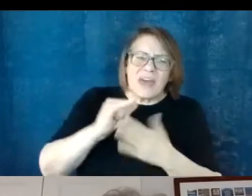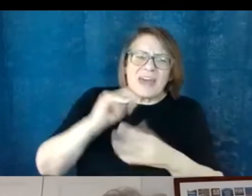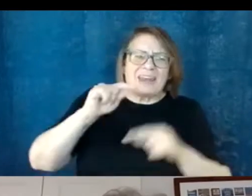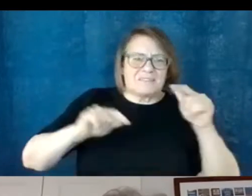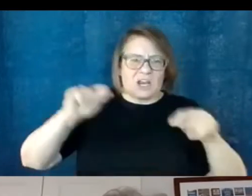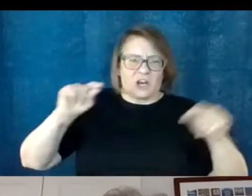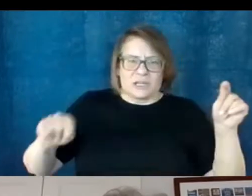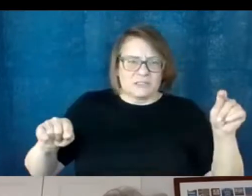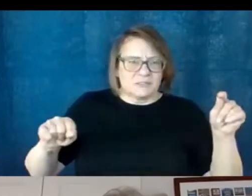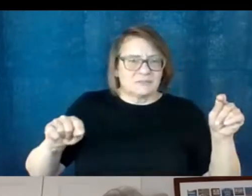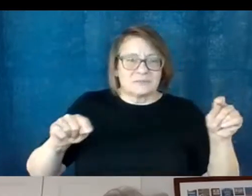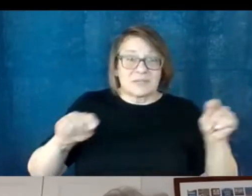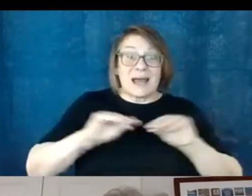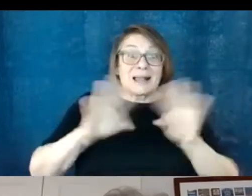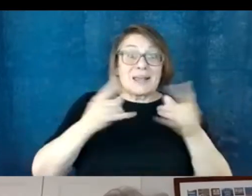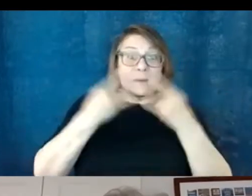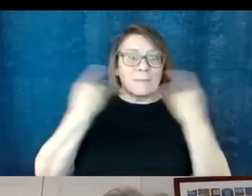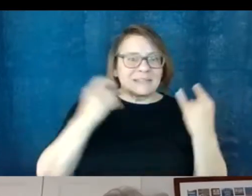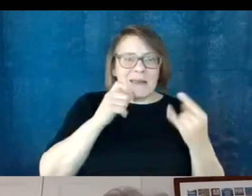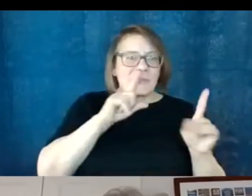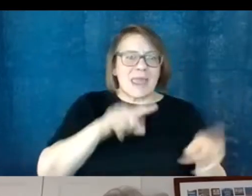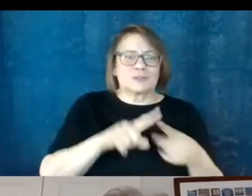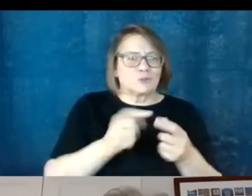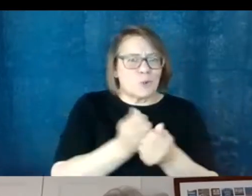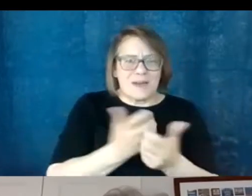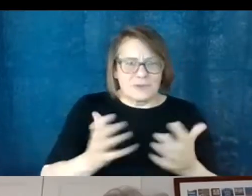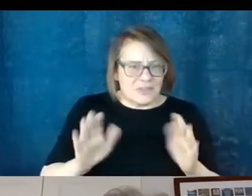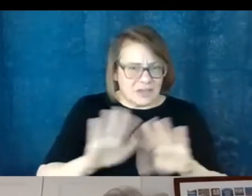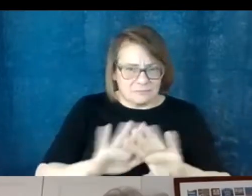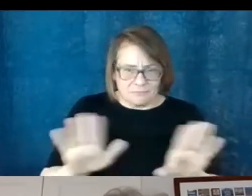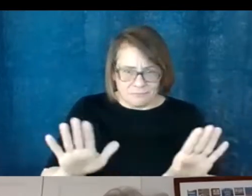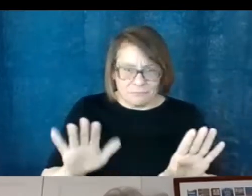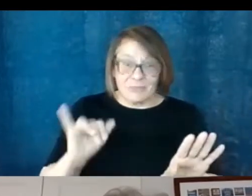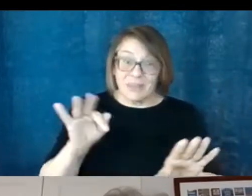the solution to everything. If you rely